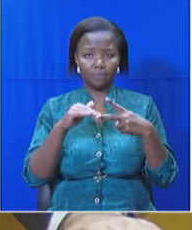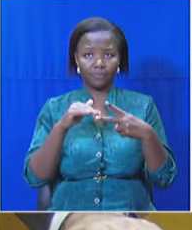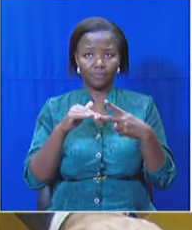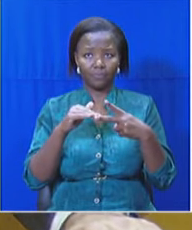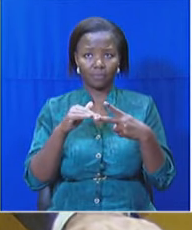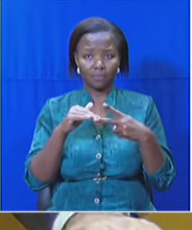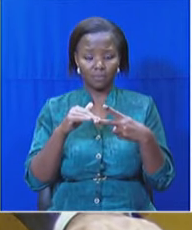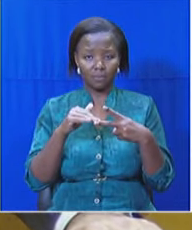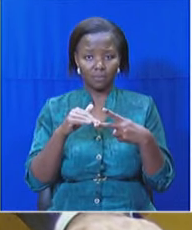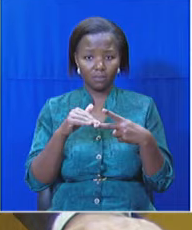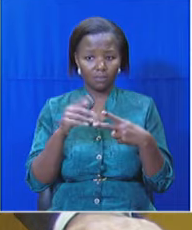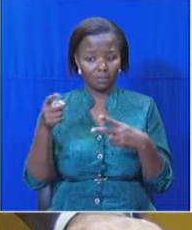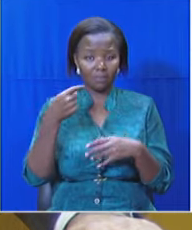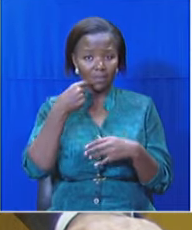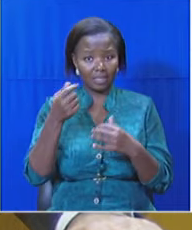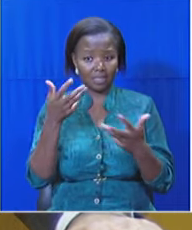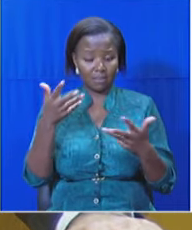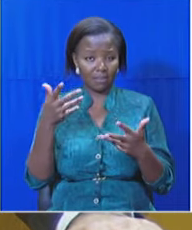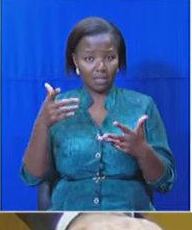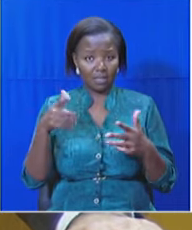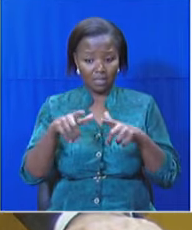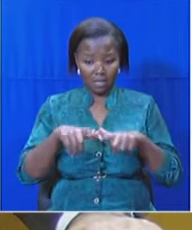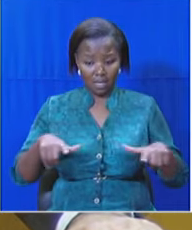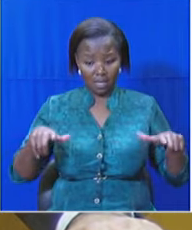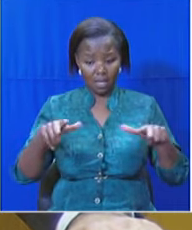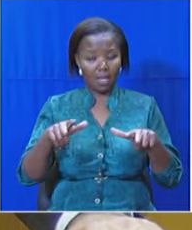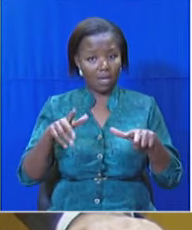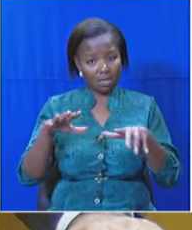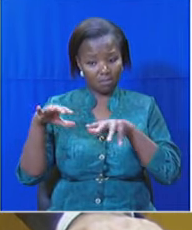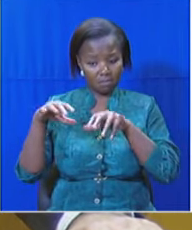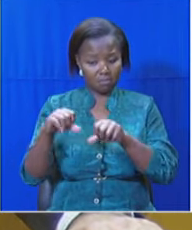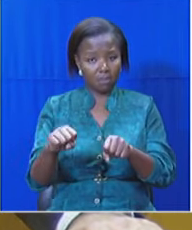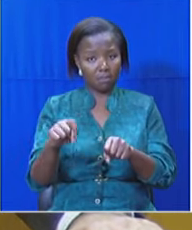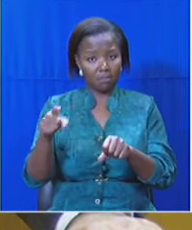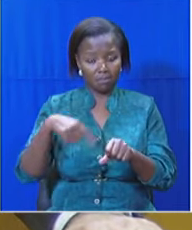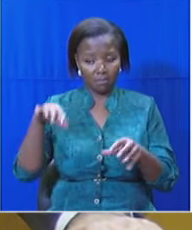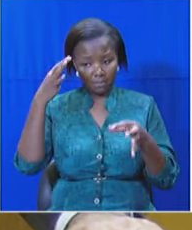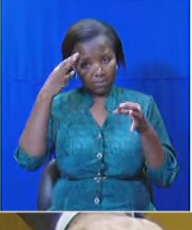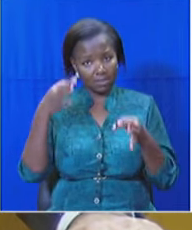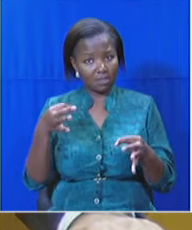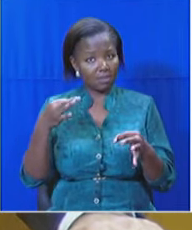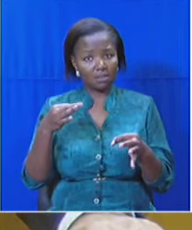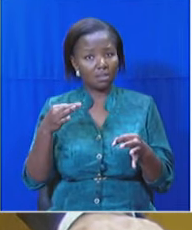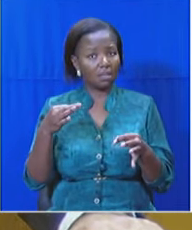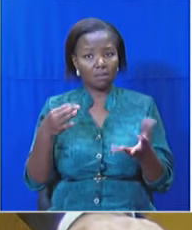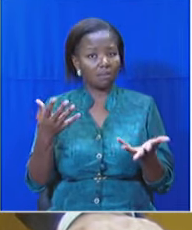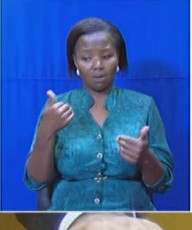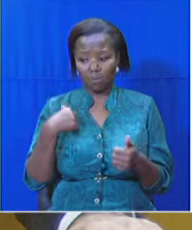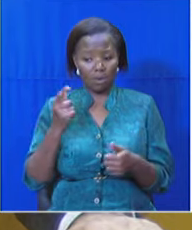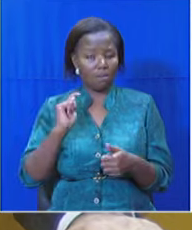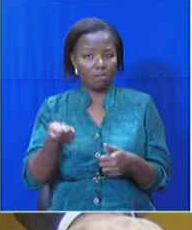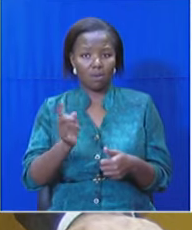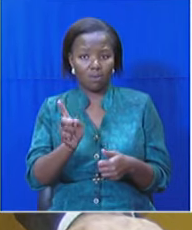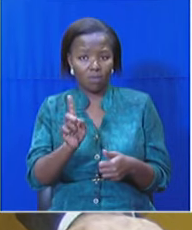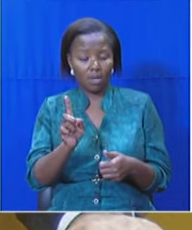grond vat en ons sal besluit wat julle betaal word. En dan sê ek vir u,